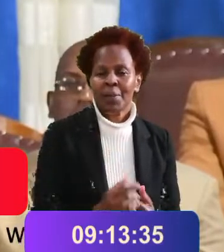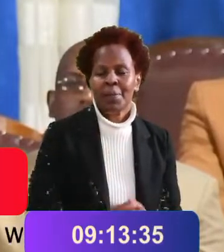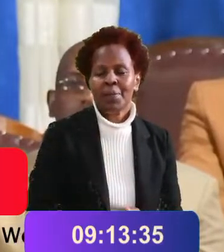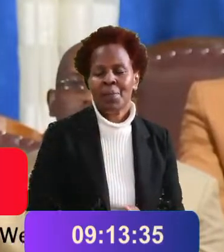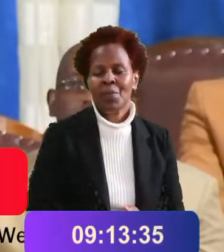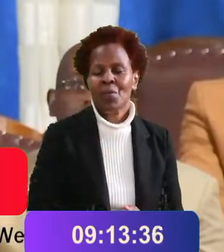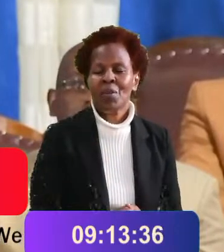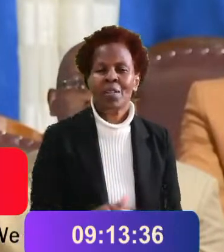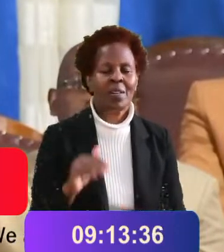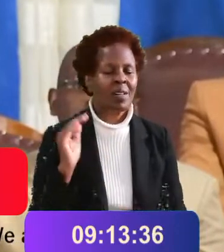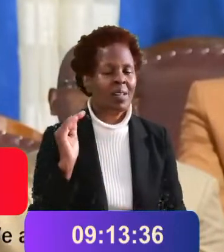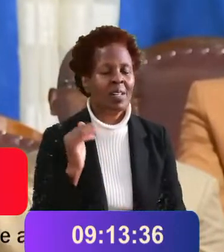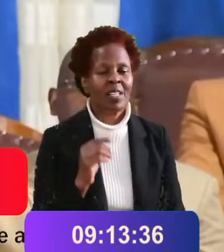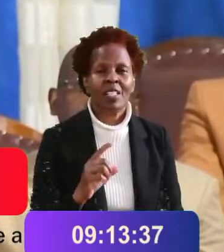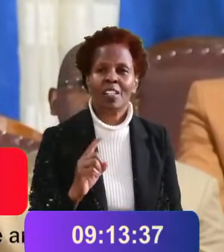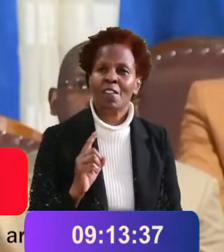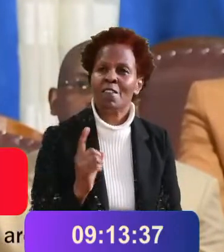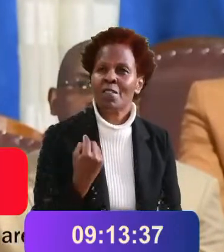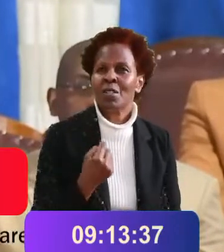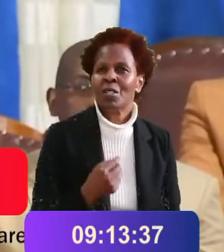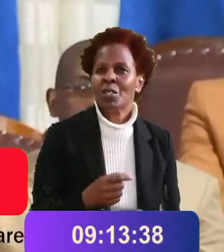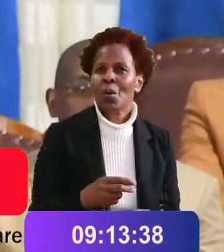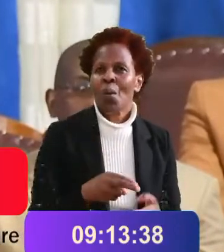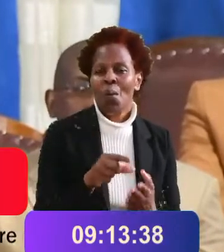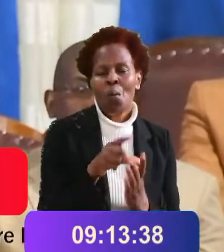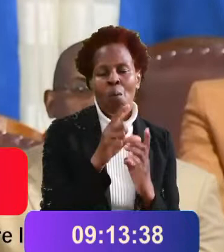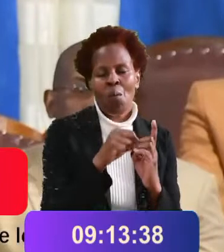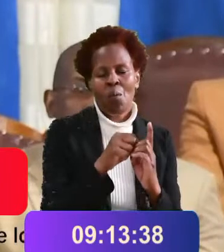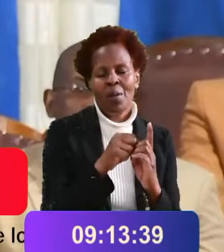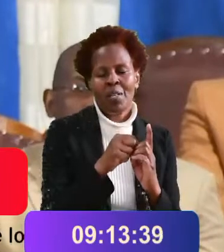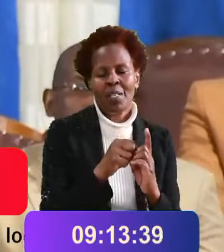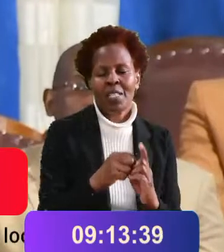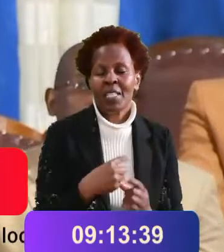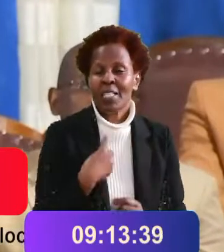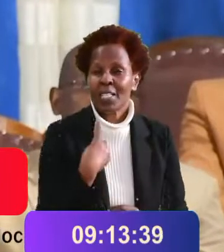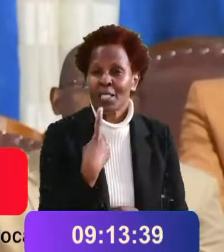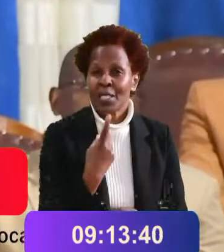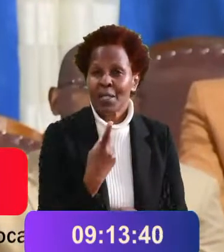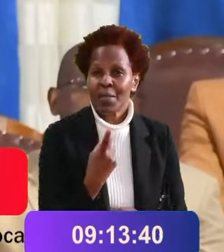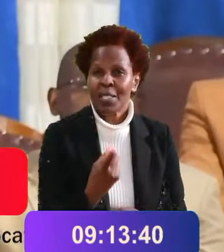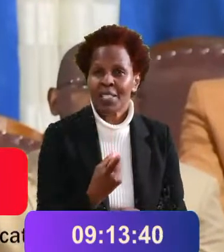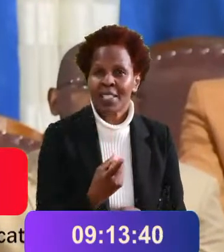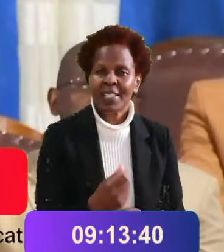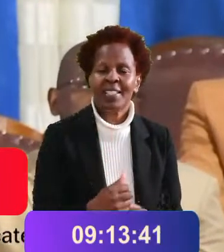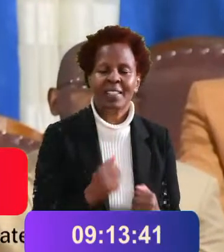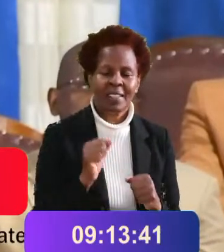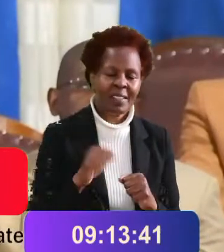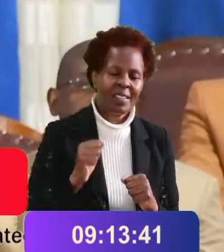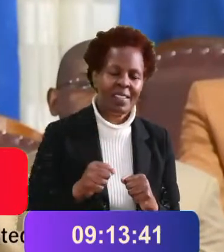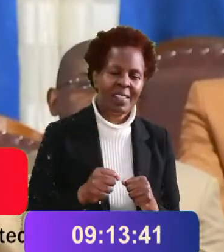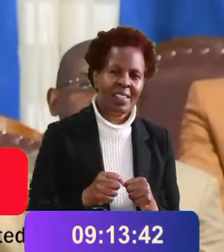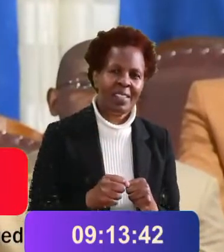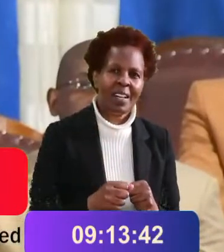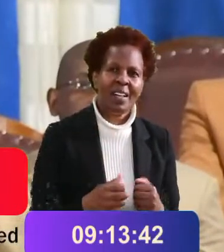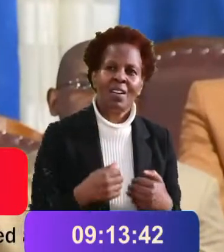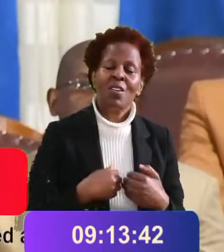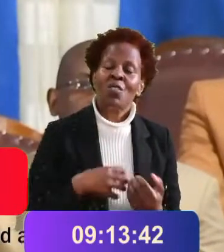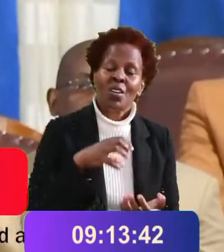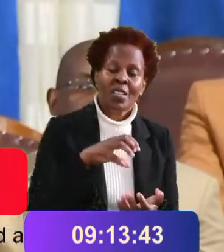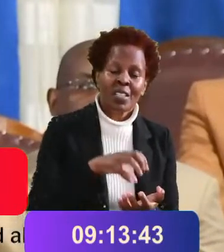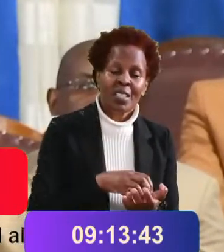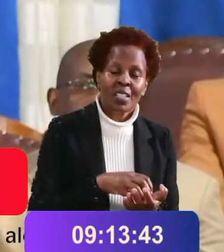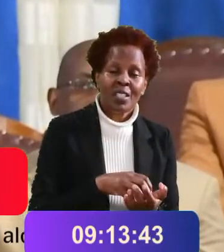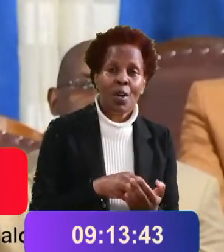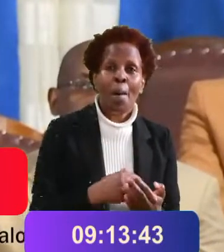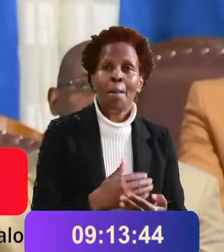opening words in the service today, Job protests and says, I have a case to state